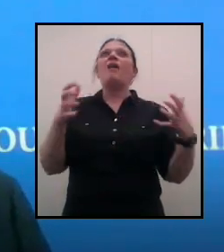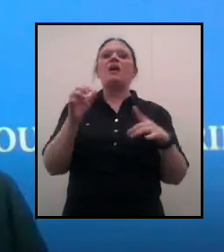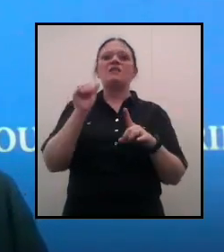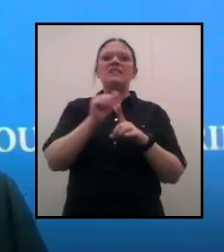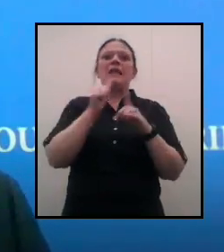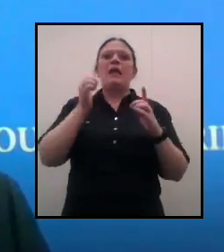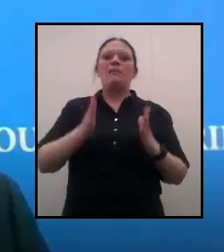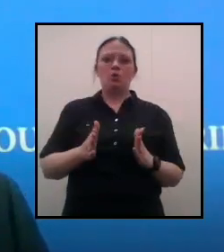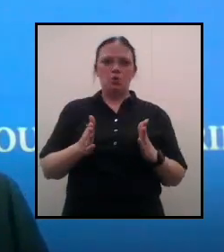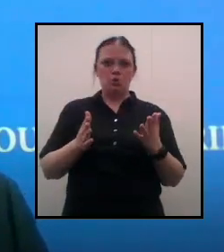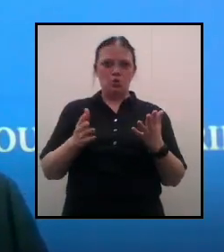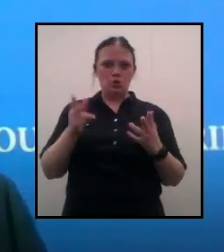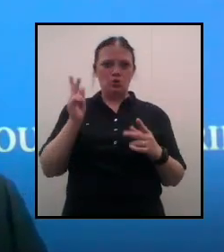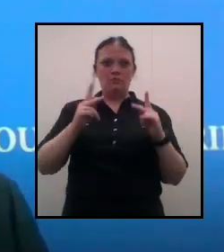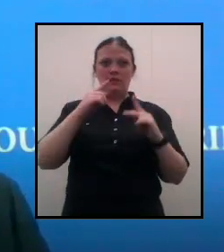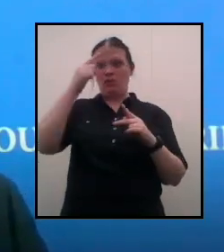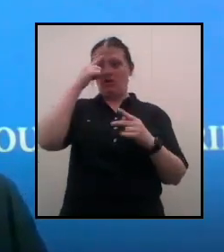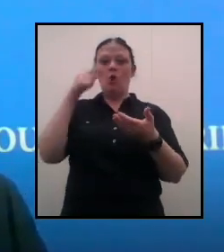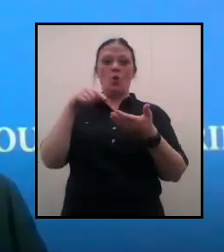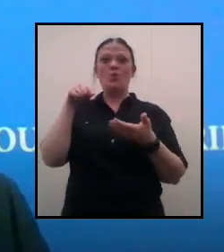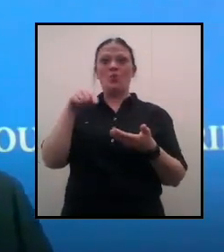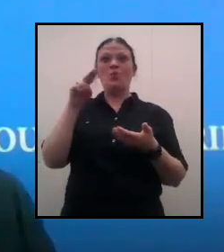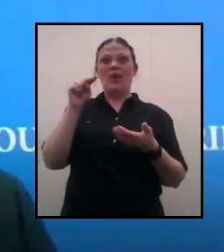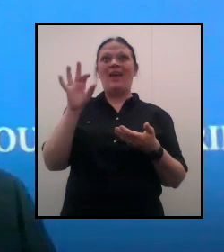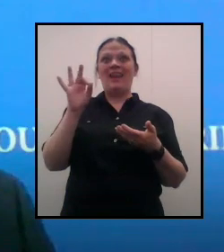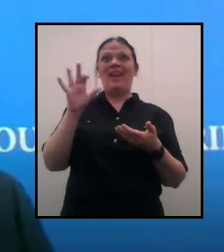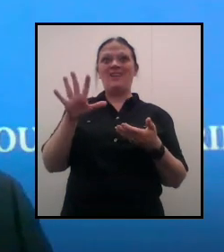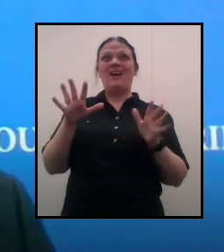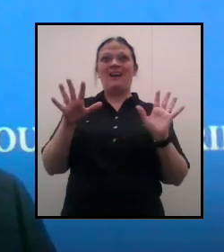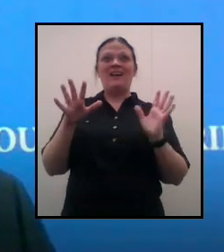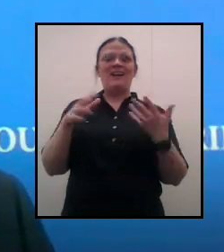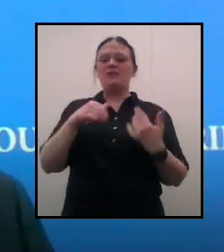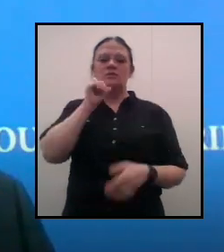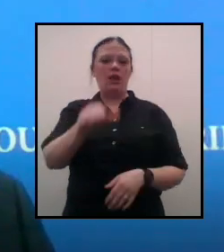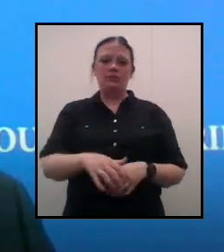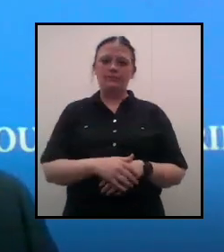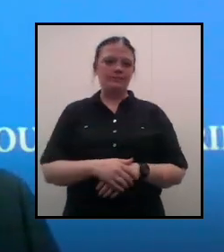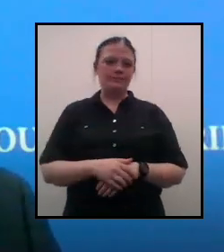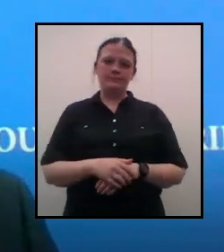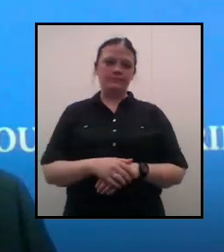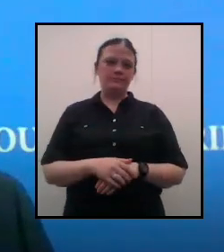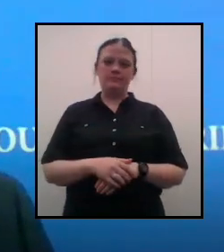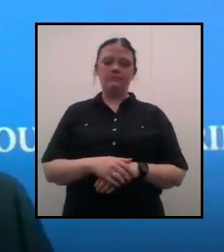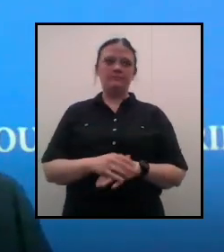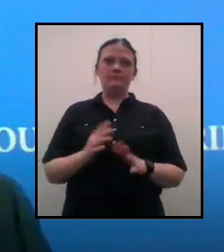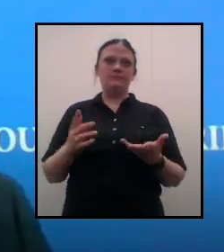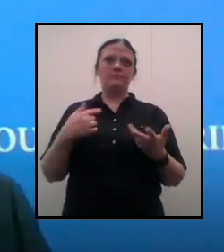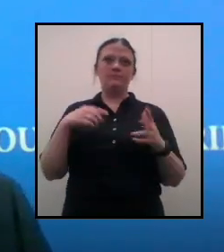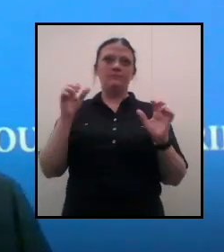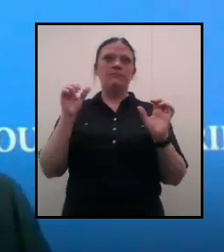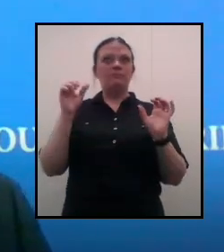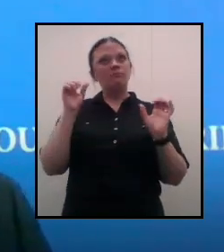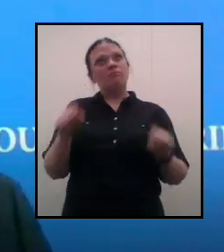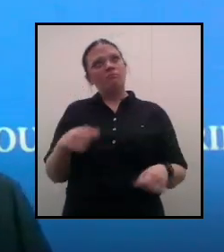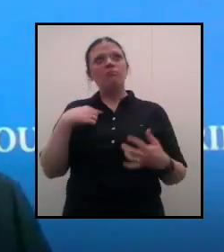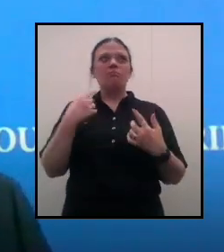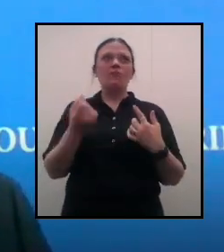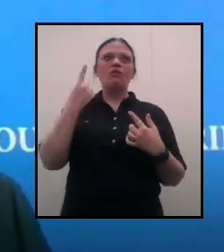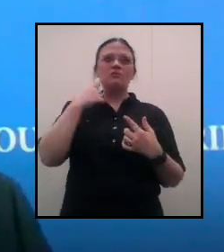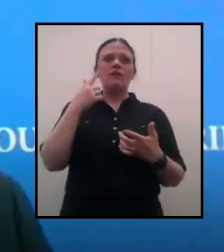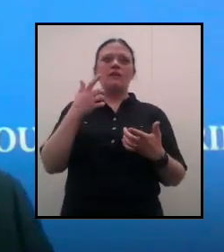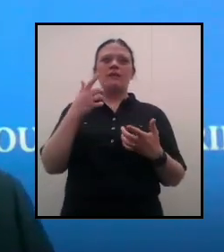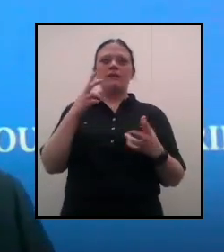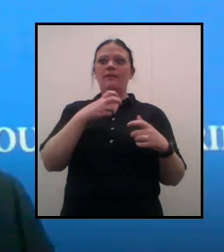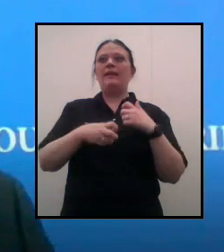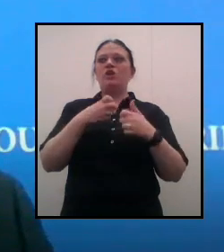they actually have what is N95, and it's not. So I could potentially understand the issues they're dealing with,